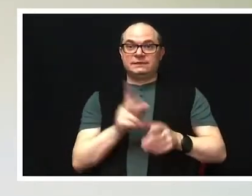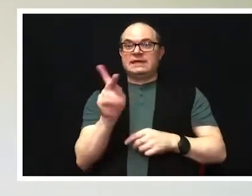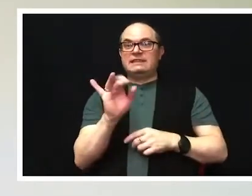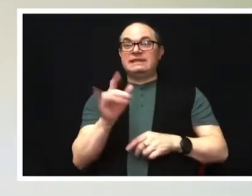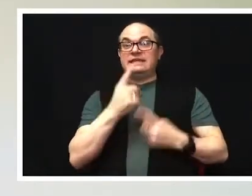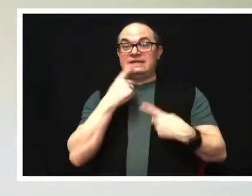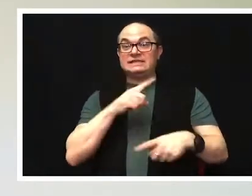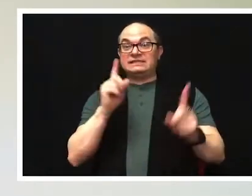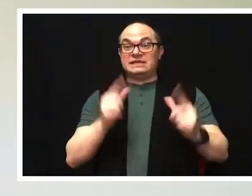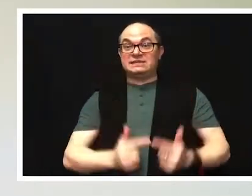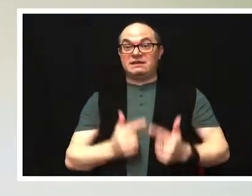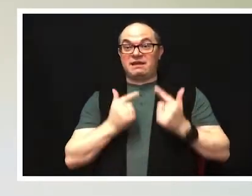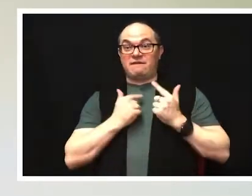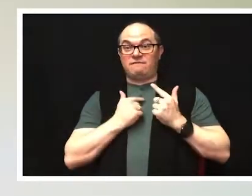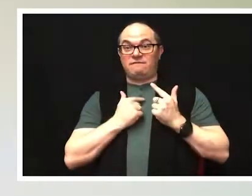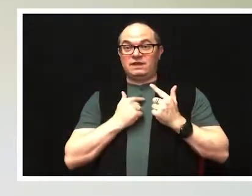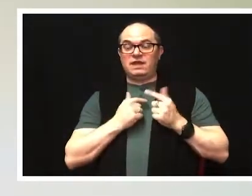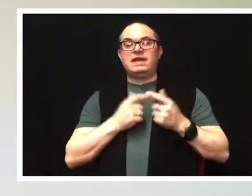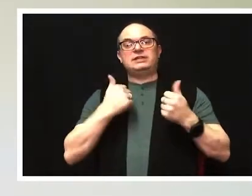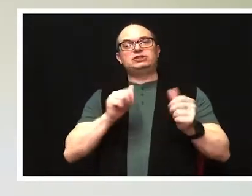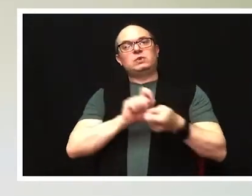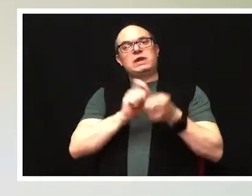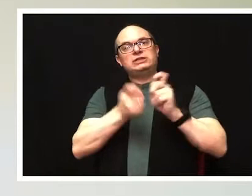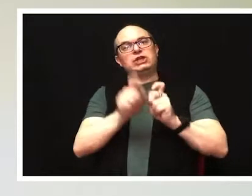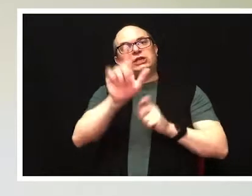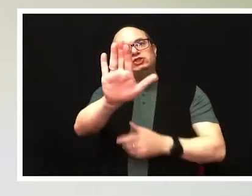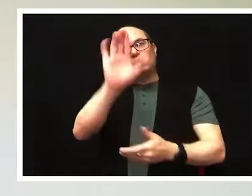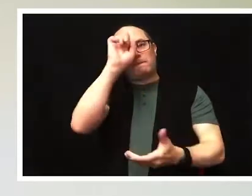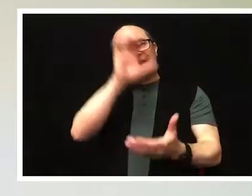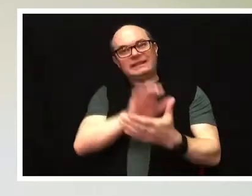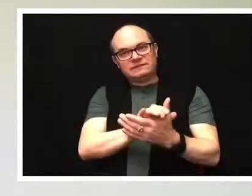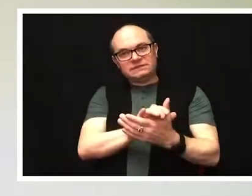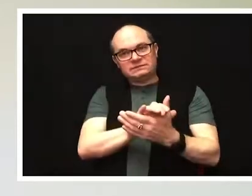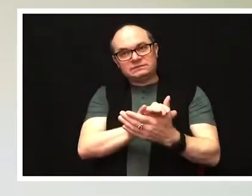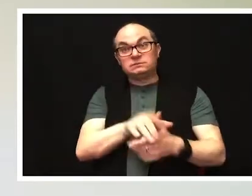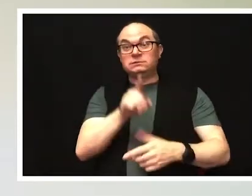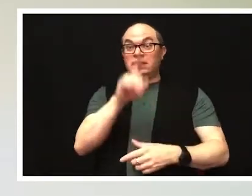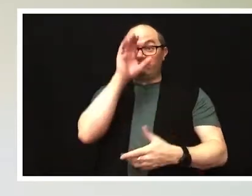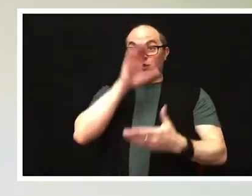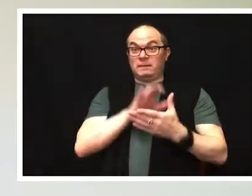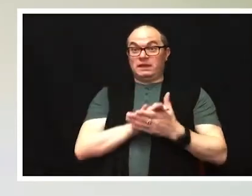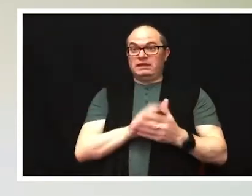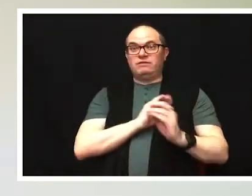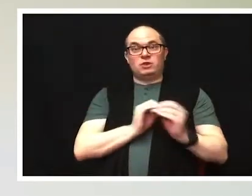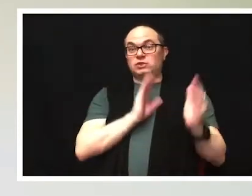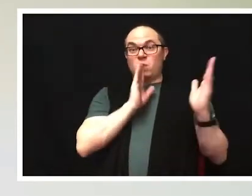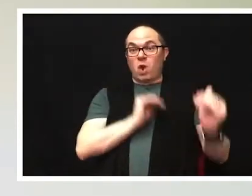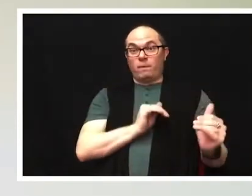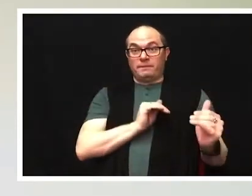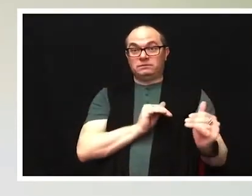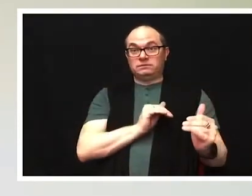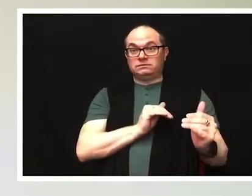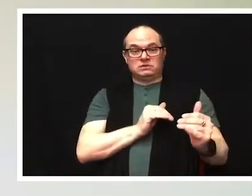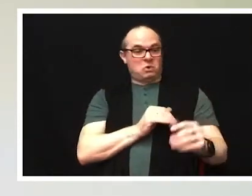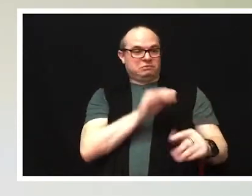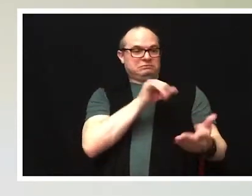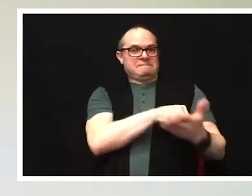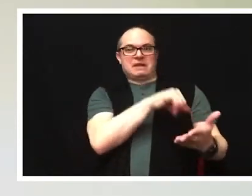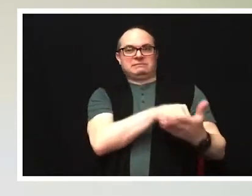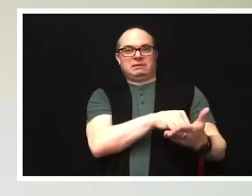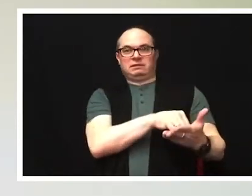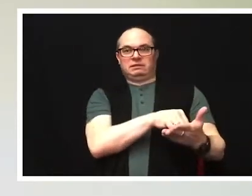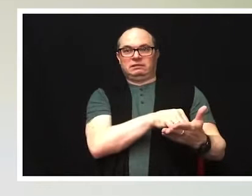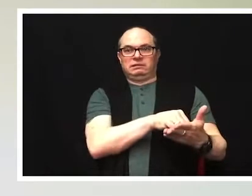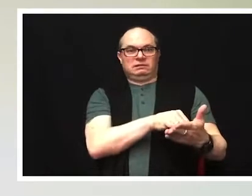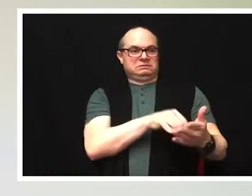to success in life is to work on changing your beliefs. If you believe that there is no hope, or that something is not